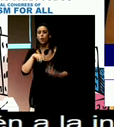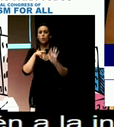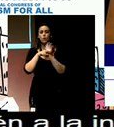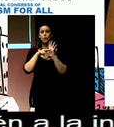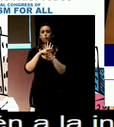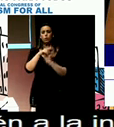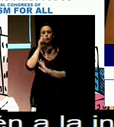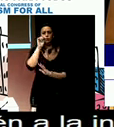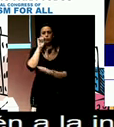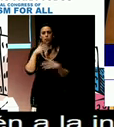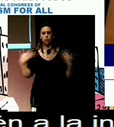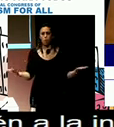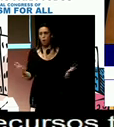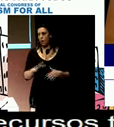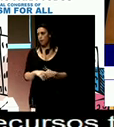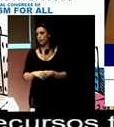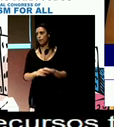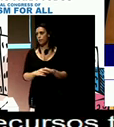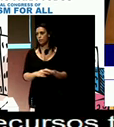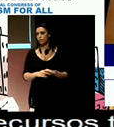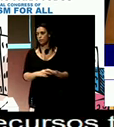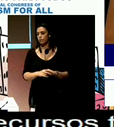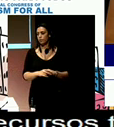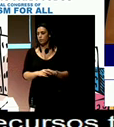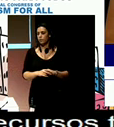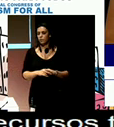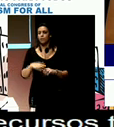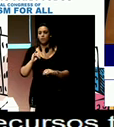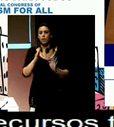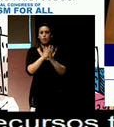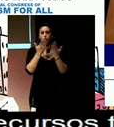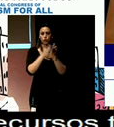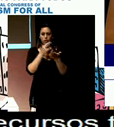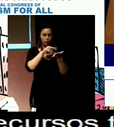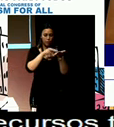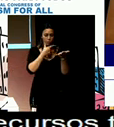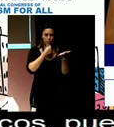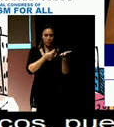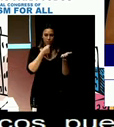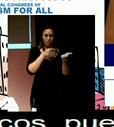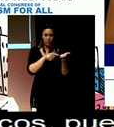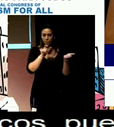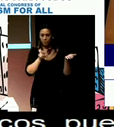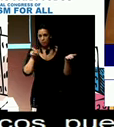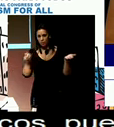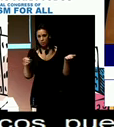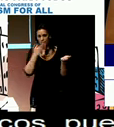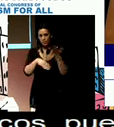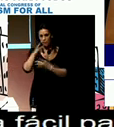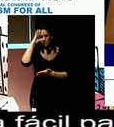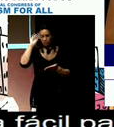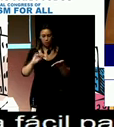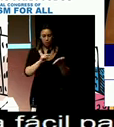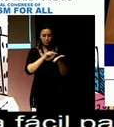What resources do we have from the point of view of the tourism? We've got easy reading brochures